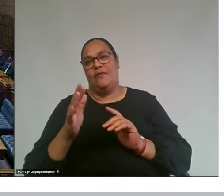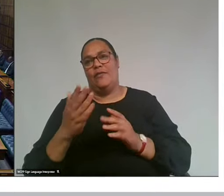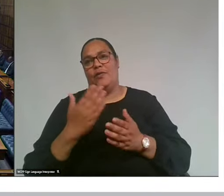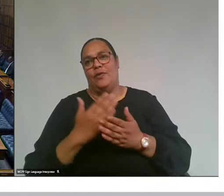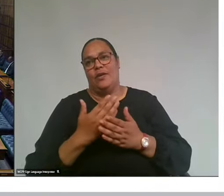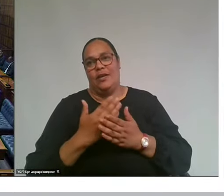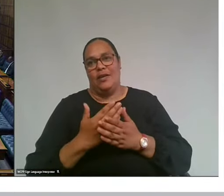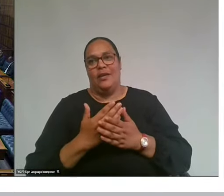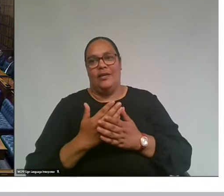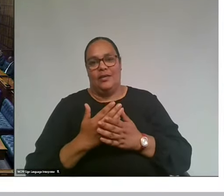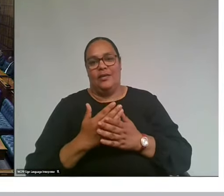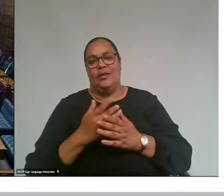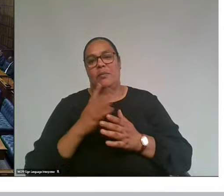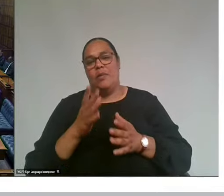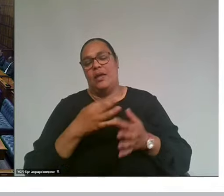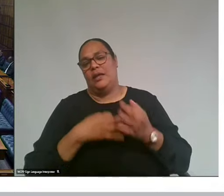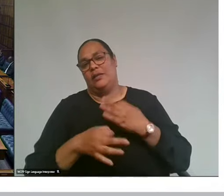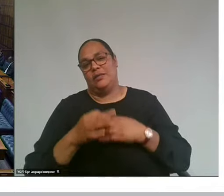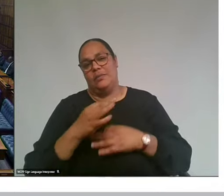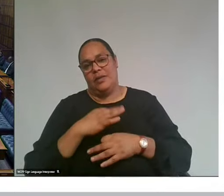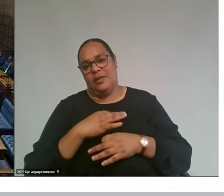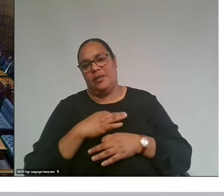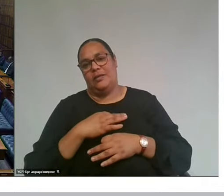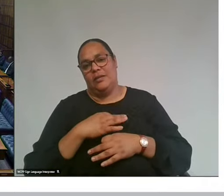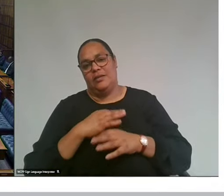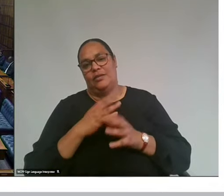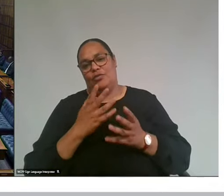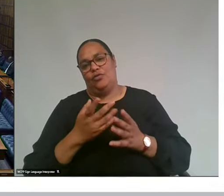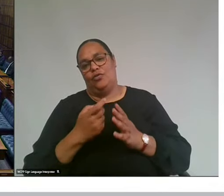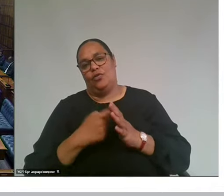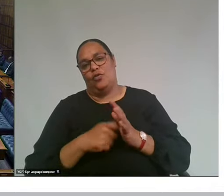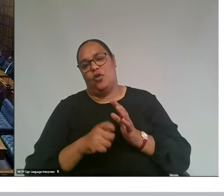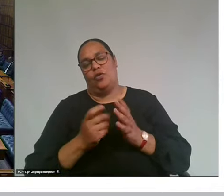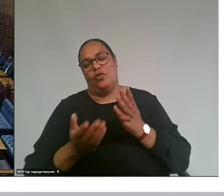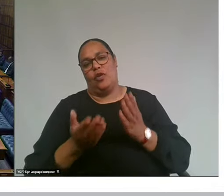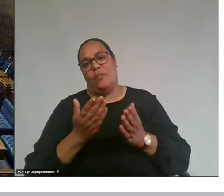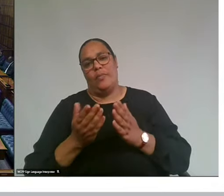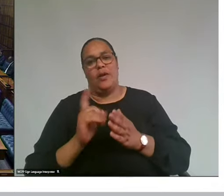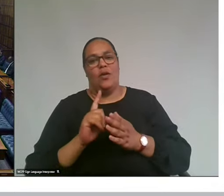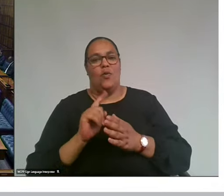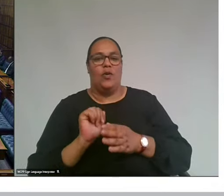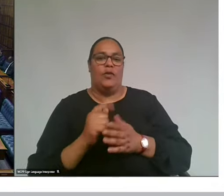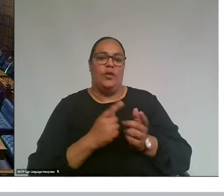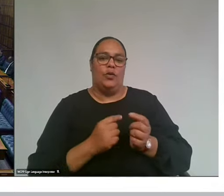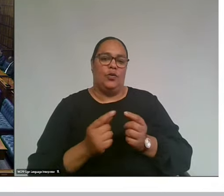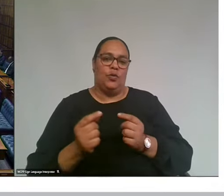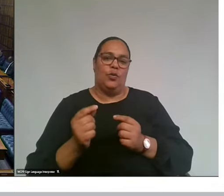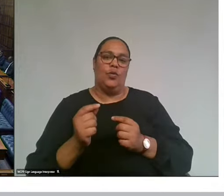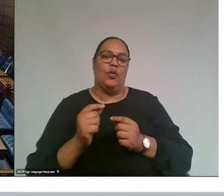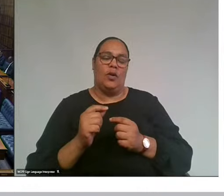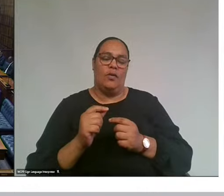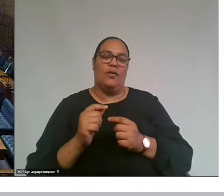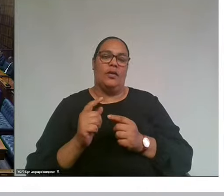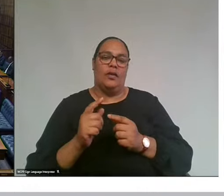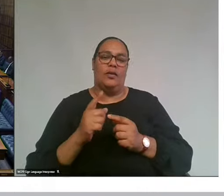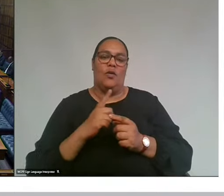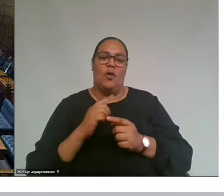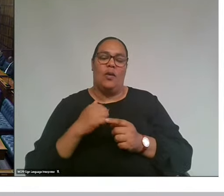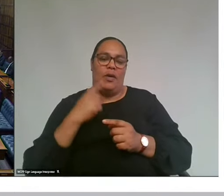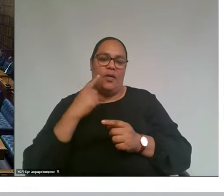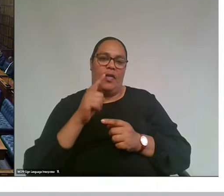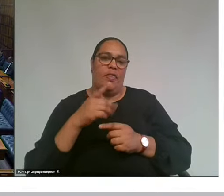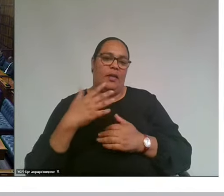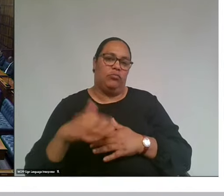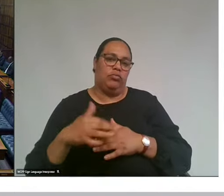they can also just explain that uh that cost comparison that they've been able to mention because I think that's